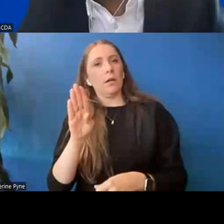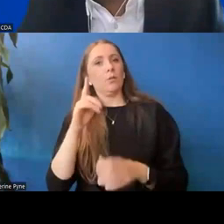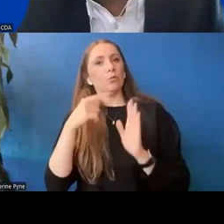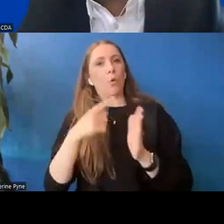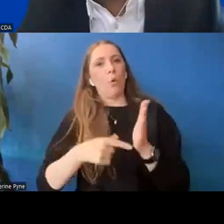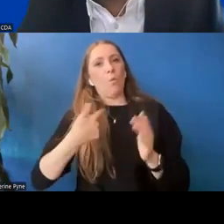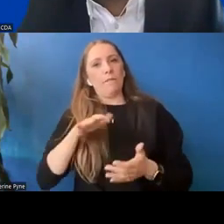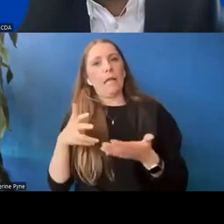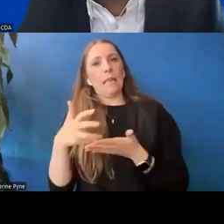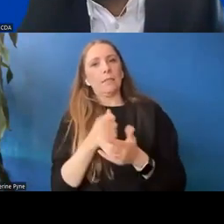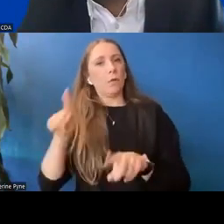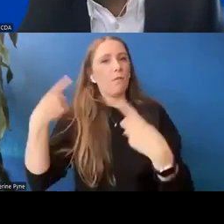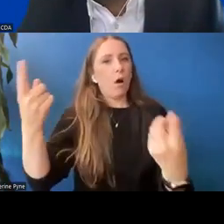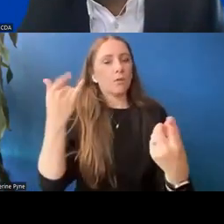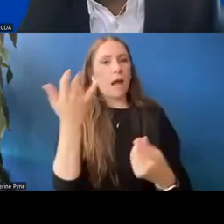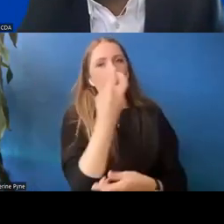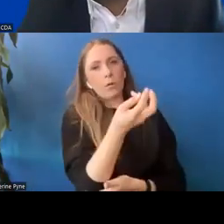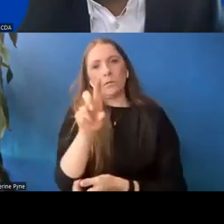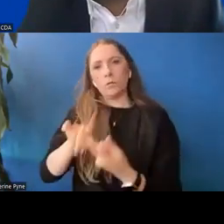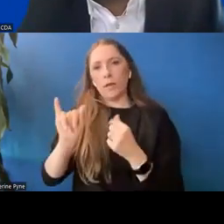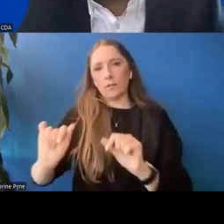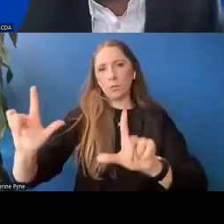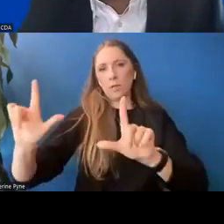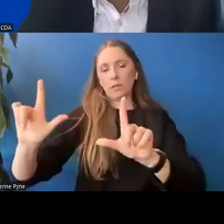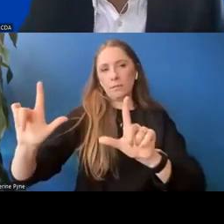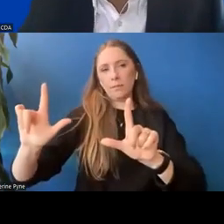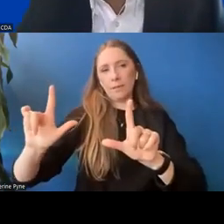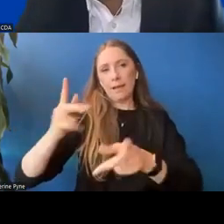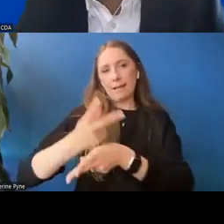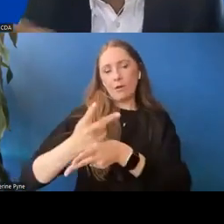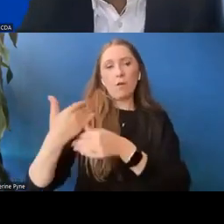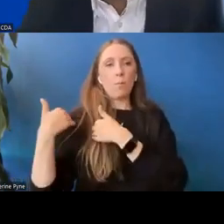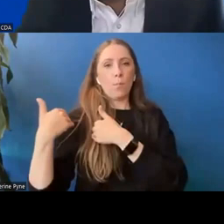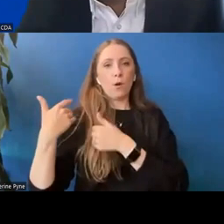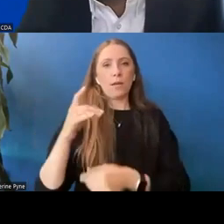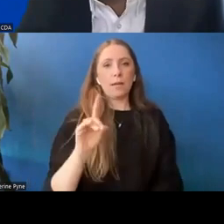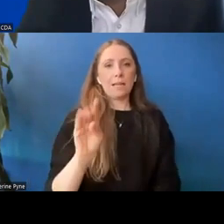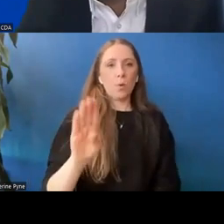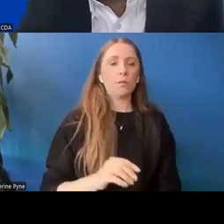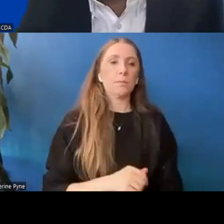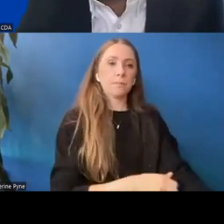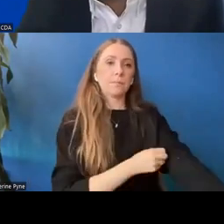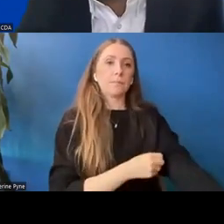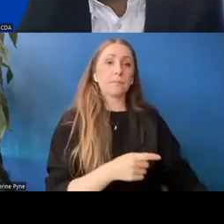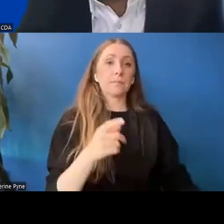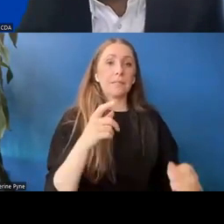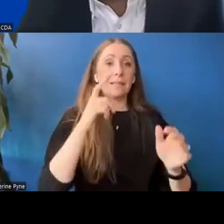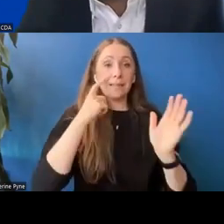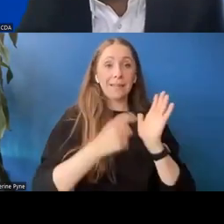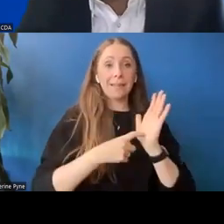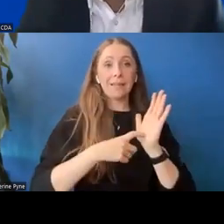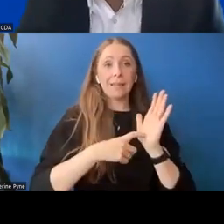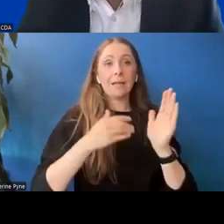So I'll go over to that. So this is the caregiver burden dashboard. And the indicator here is the percent